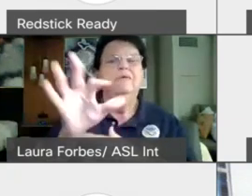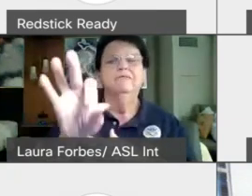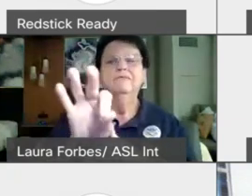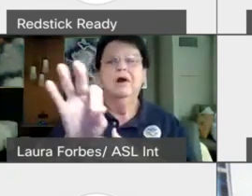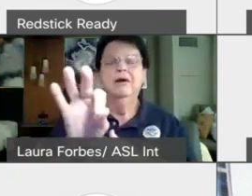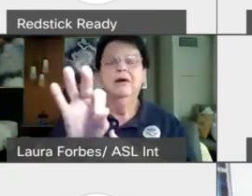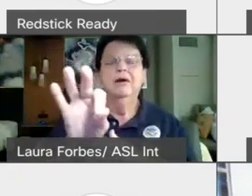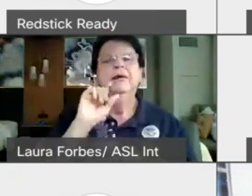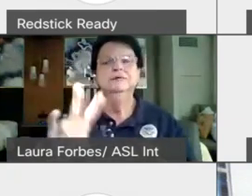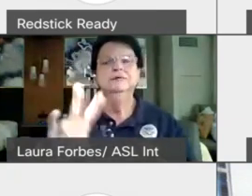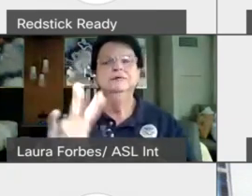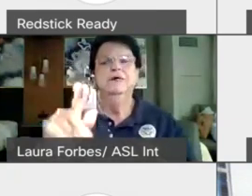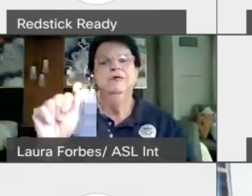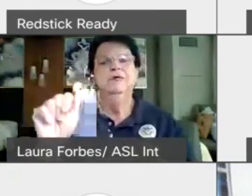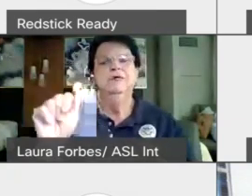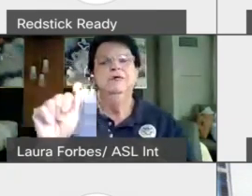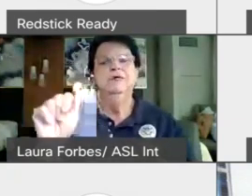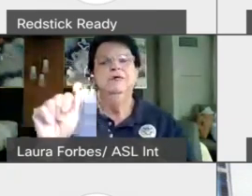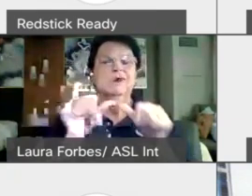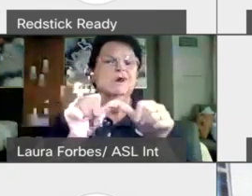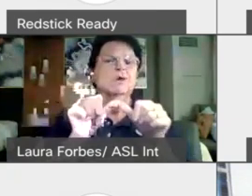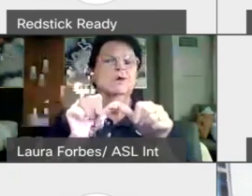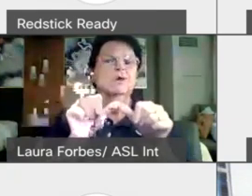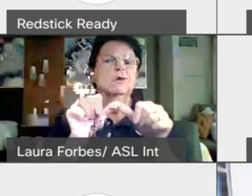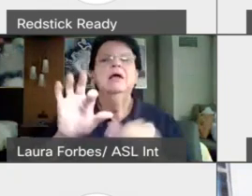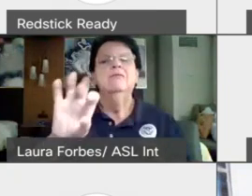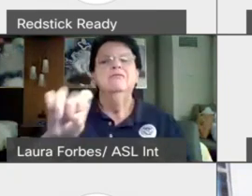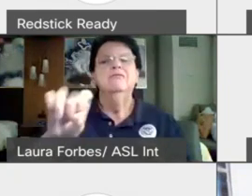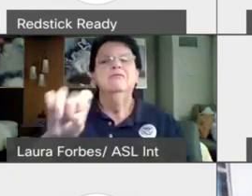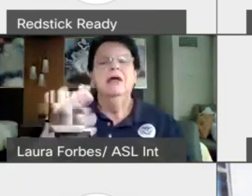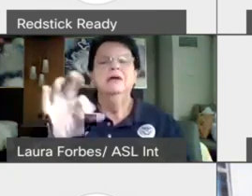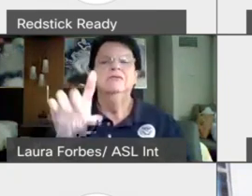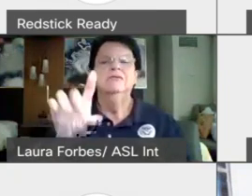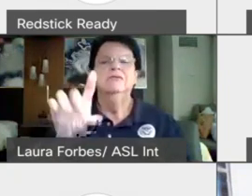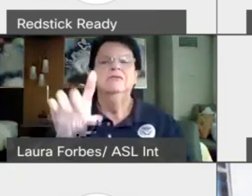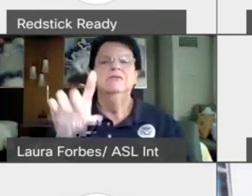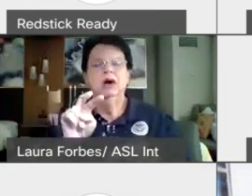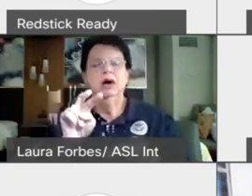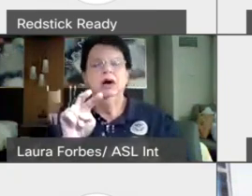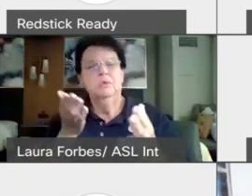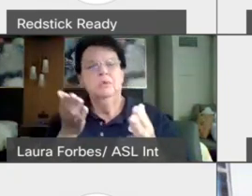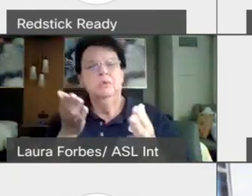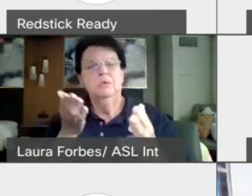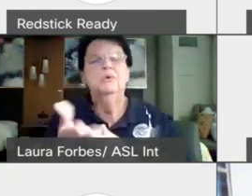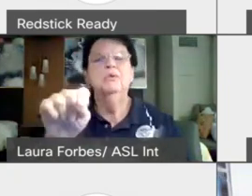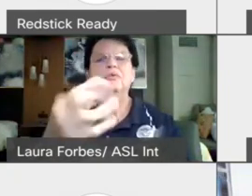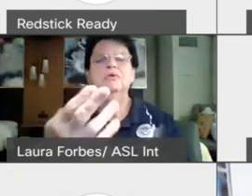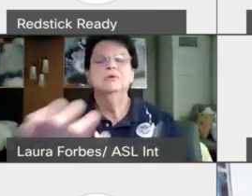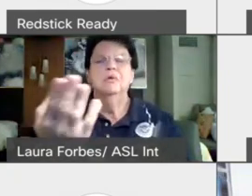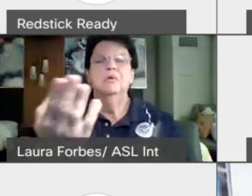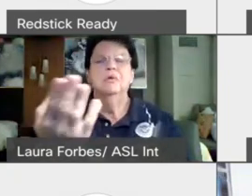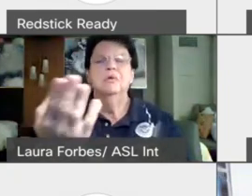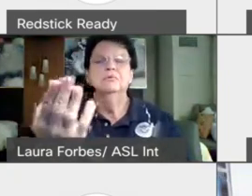So we will remain under a flash flood watch through Thursday morning. Current forecasts are